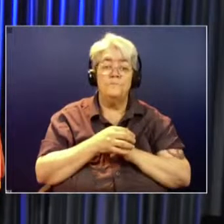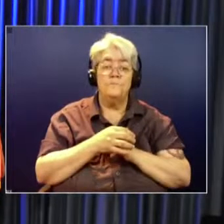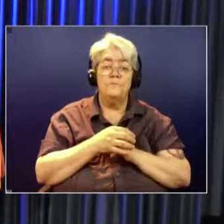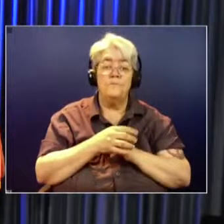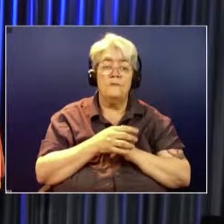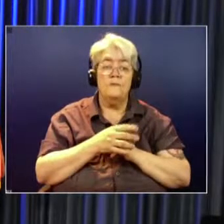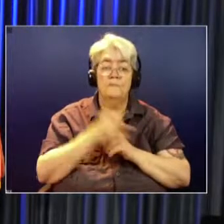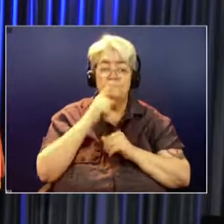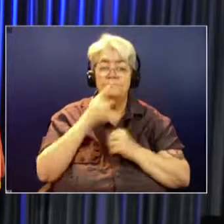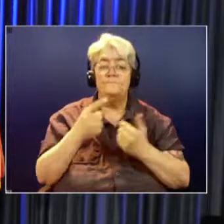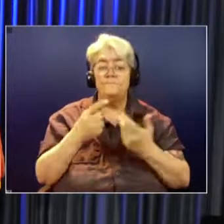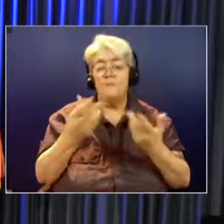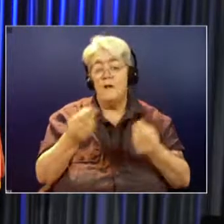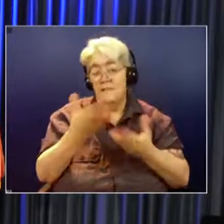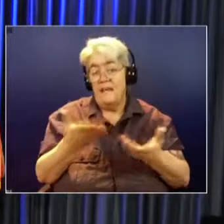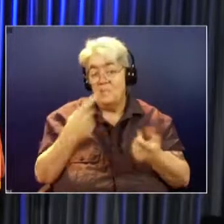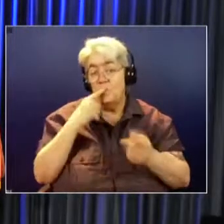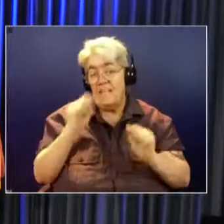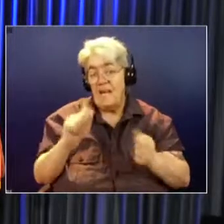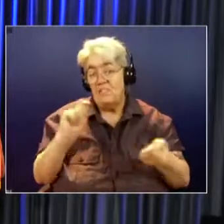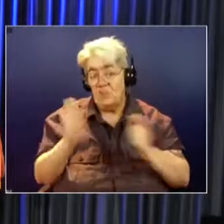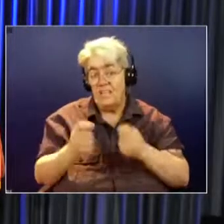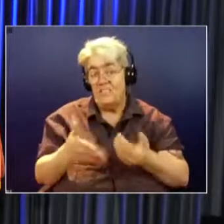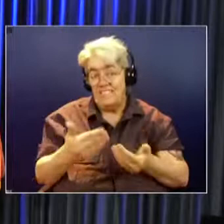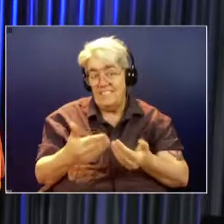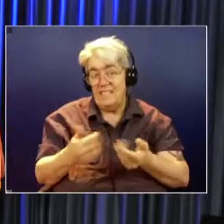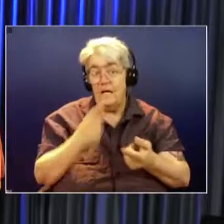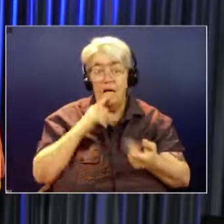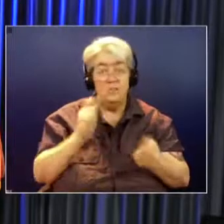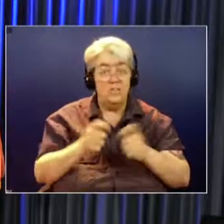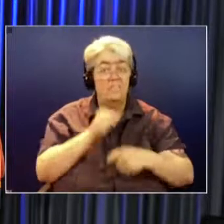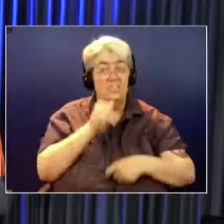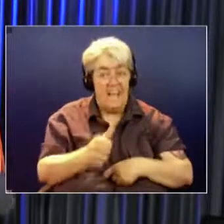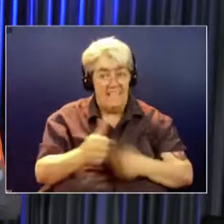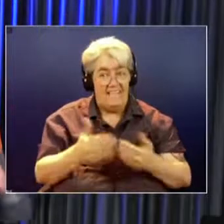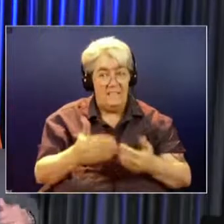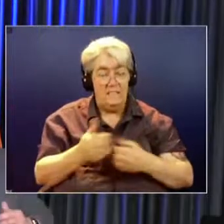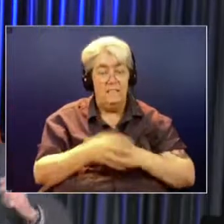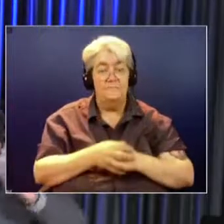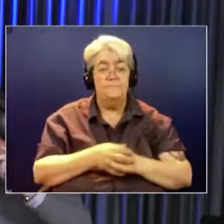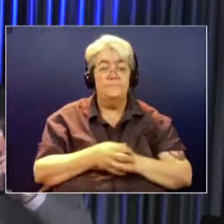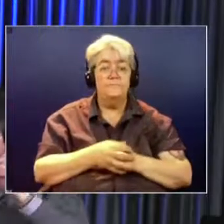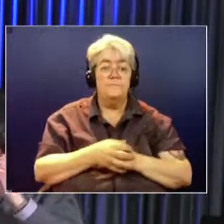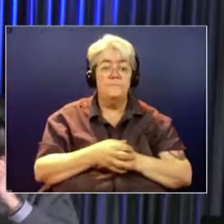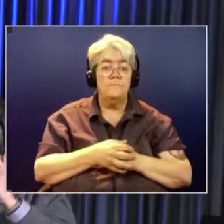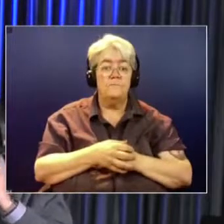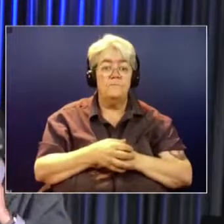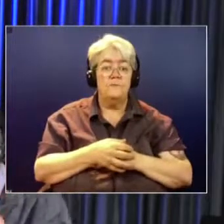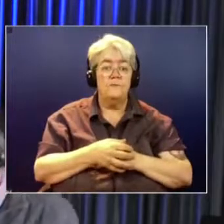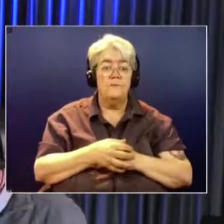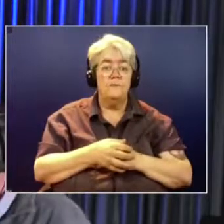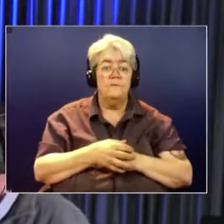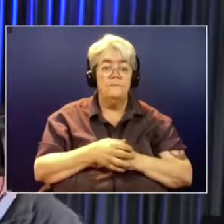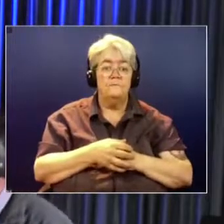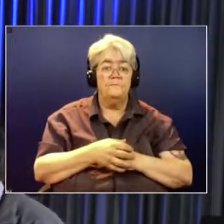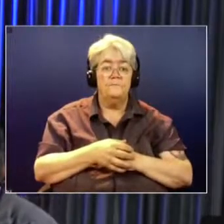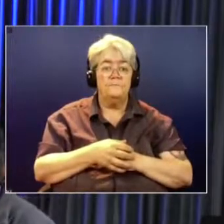easy things that we can change and things that aren't so easy. Tony, you saved this as shot number 1.